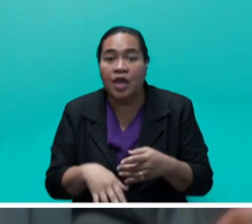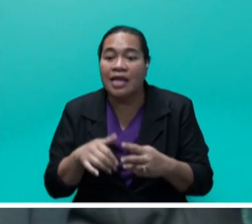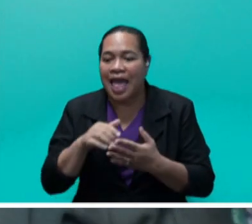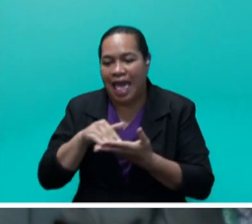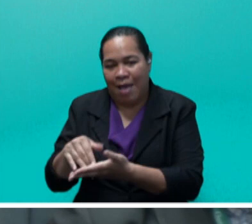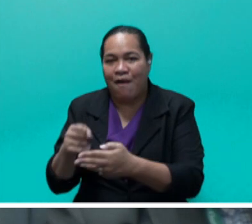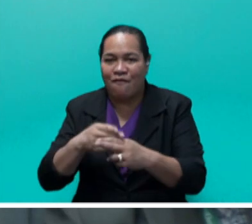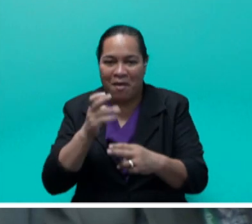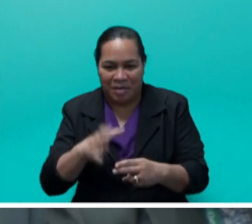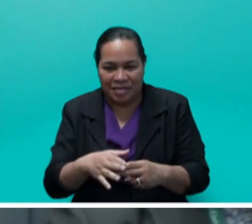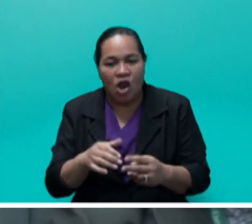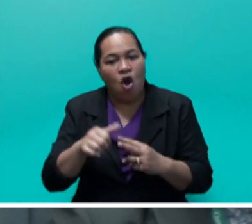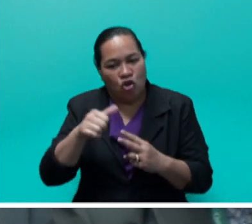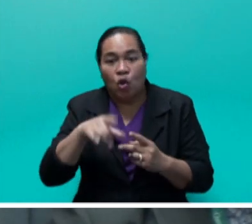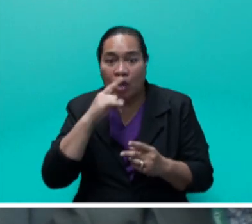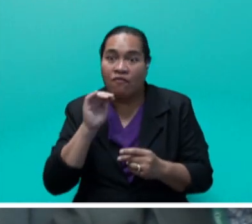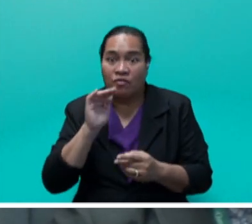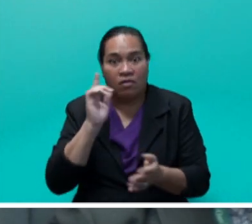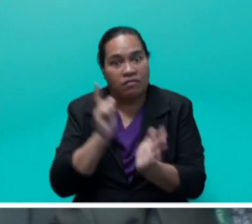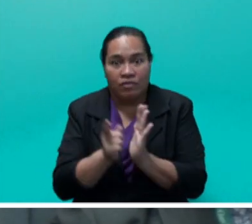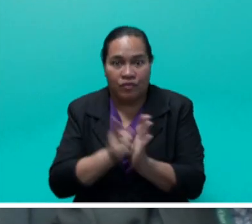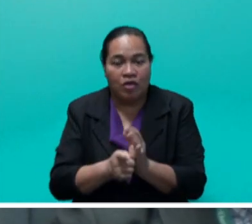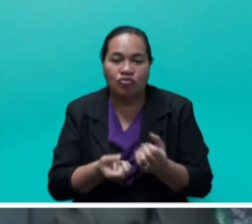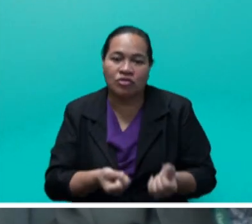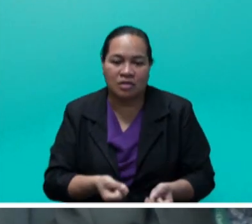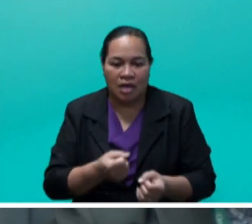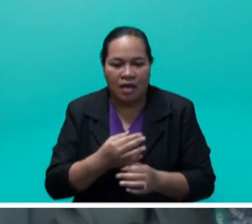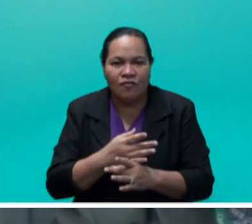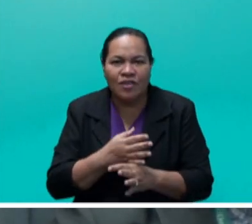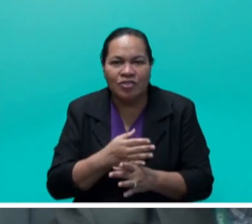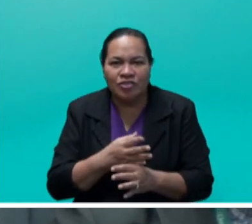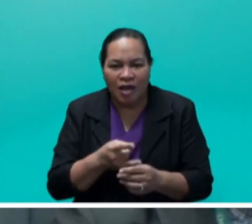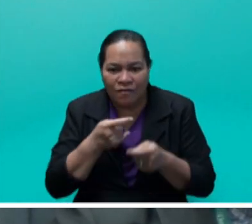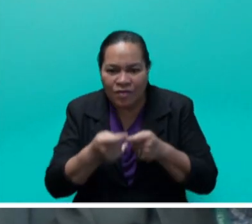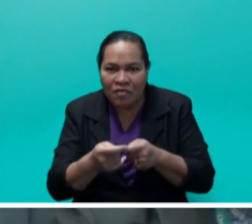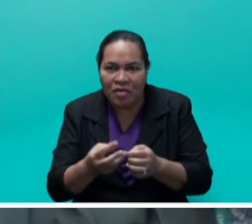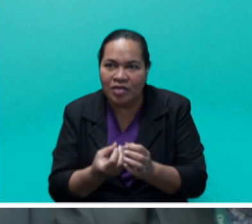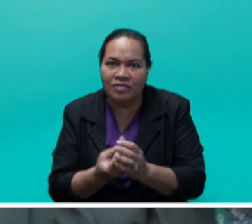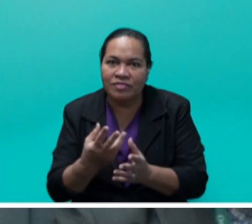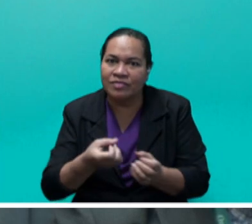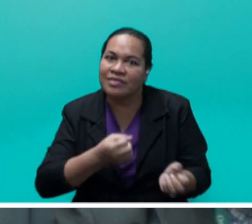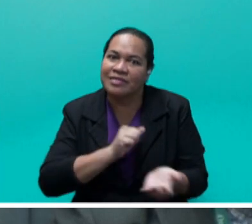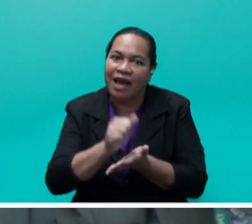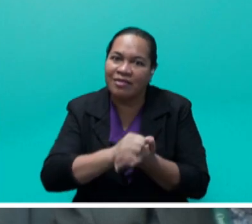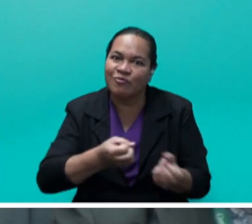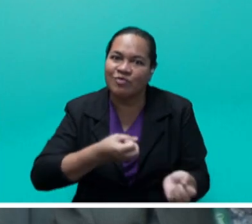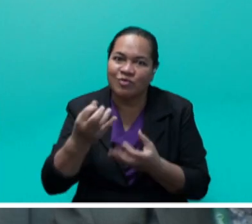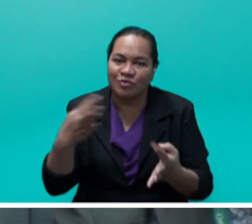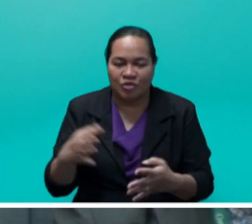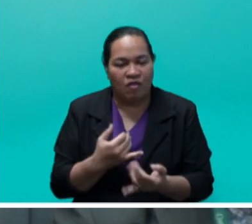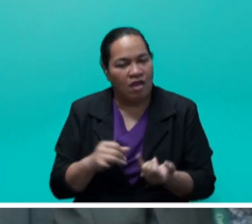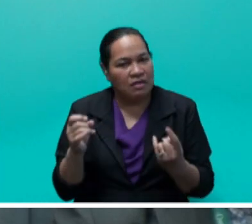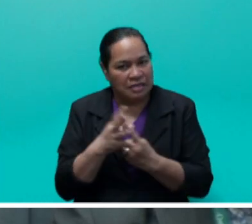supply the export market. All of it, Mr. Speaker, sir, are key development steps critical to